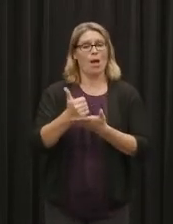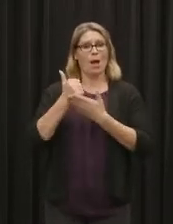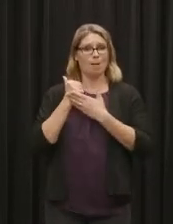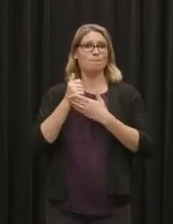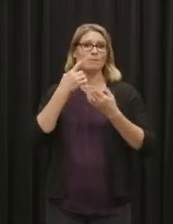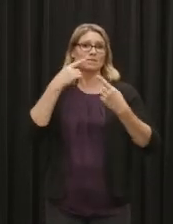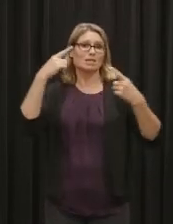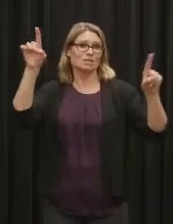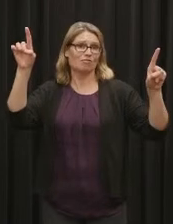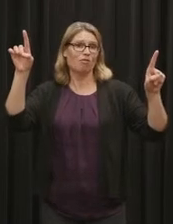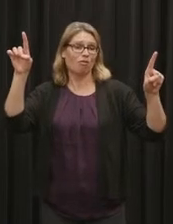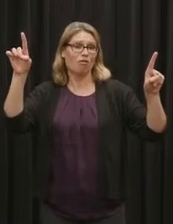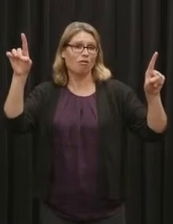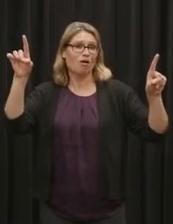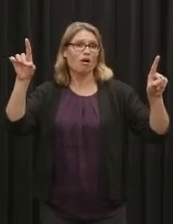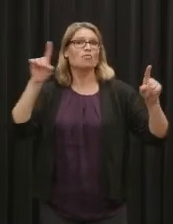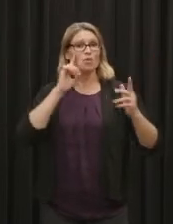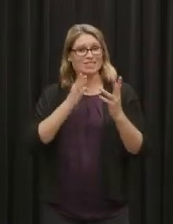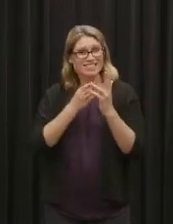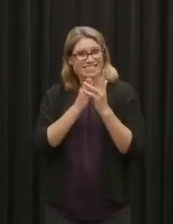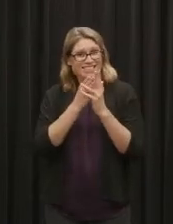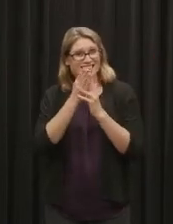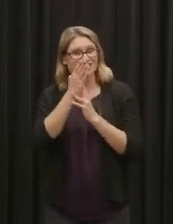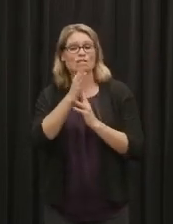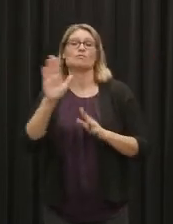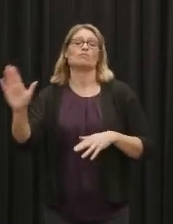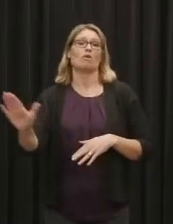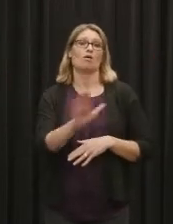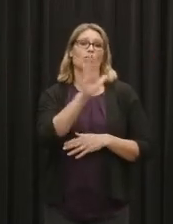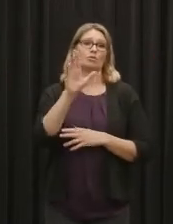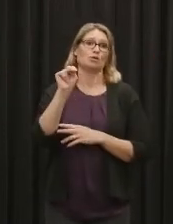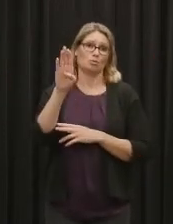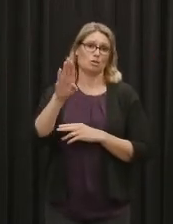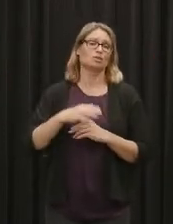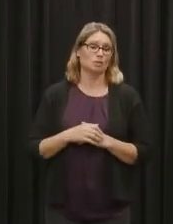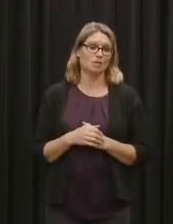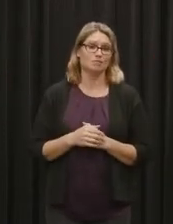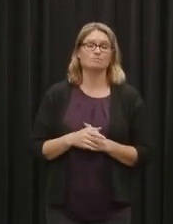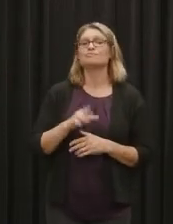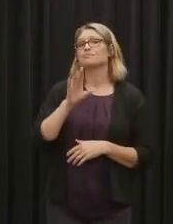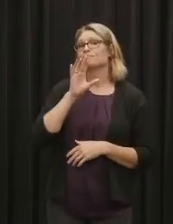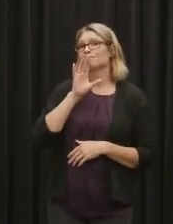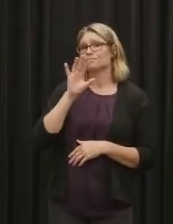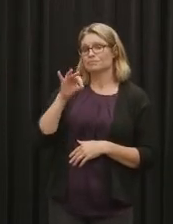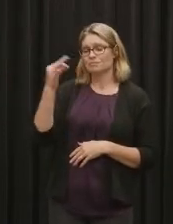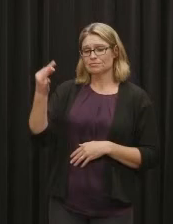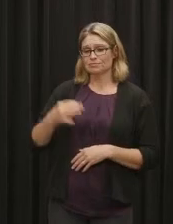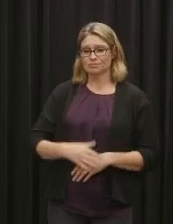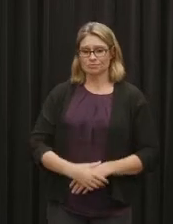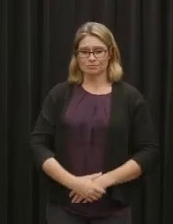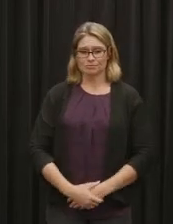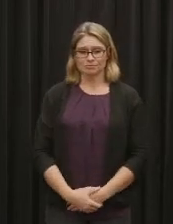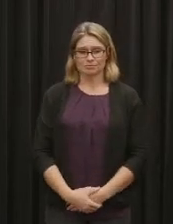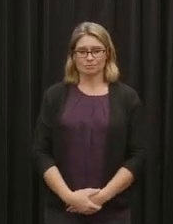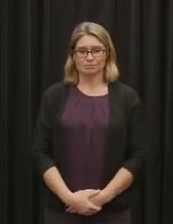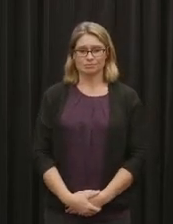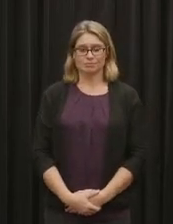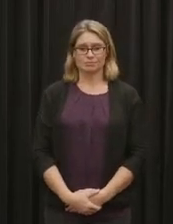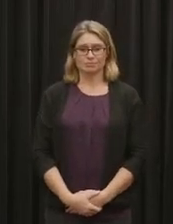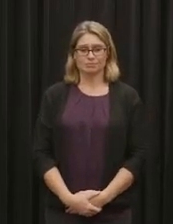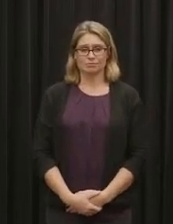will continue to help us succeed in our journey through this pandemic. Je vois cependant cette année comme le moment où les